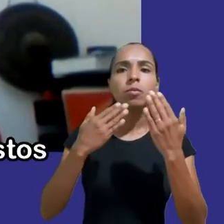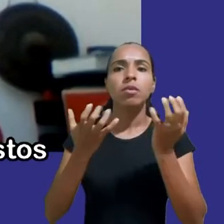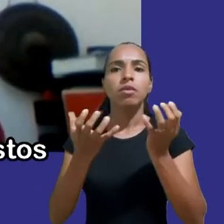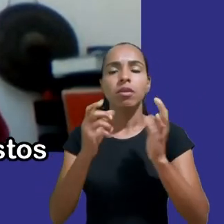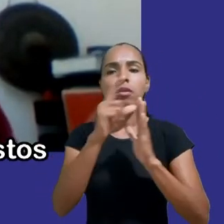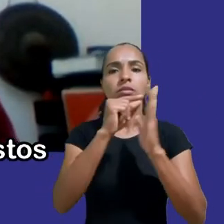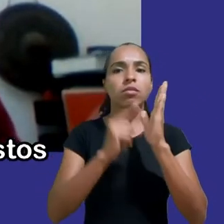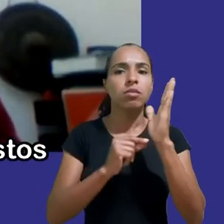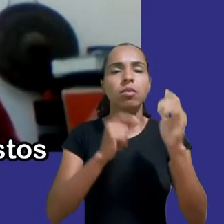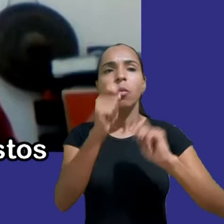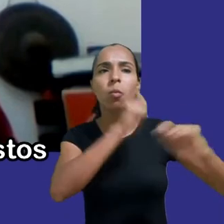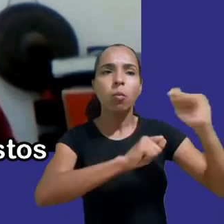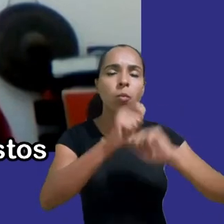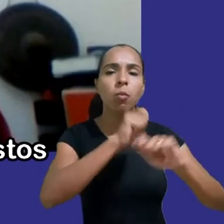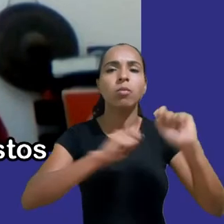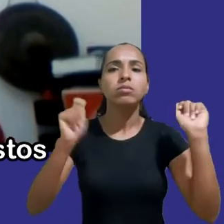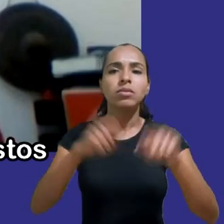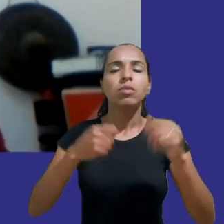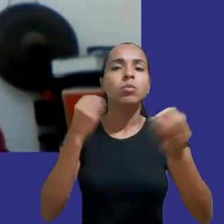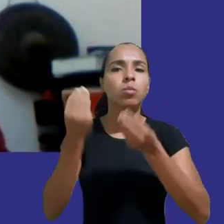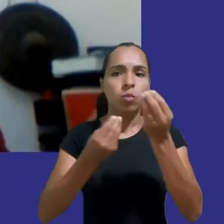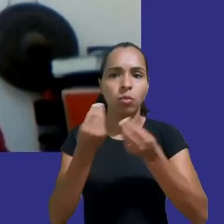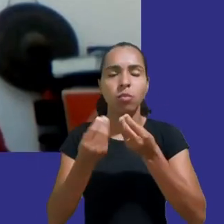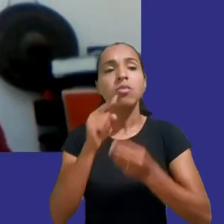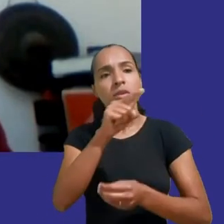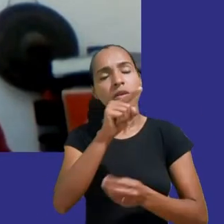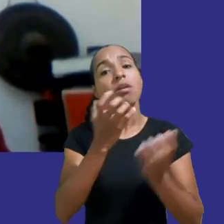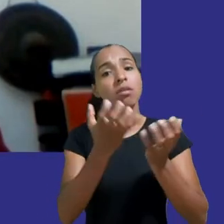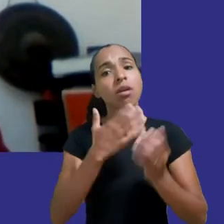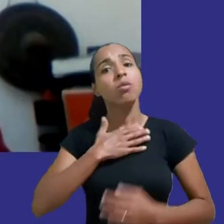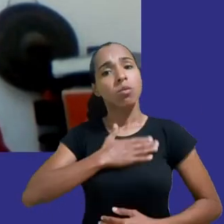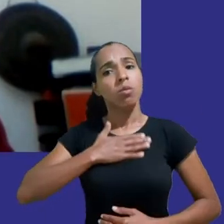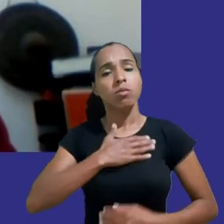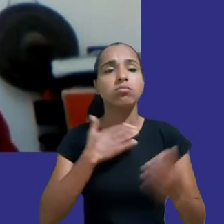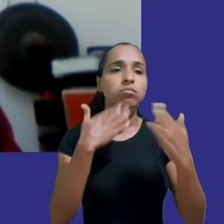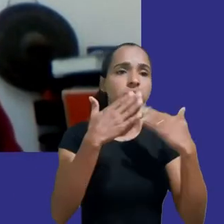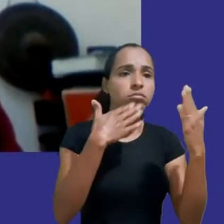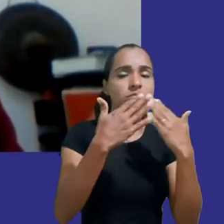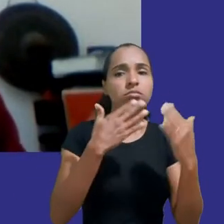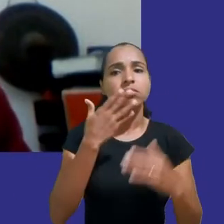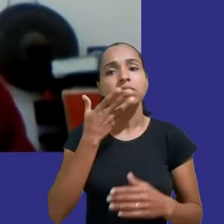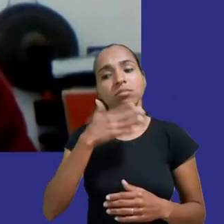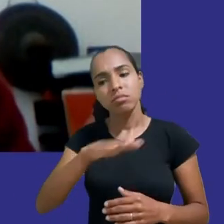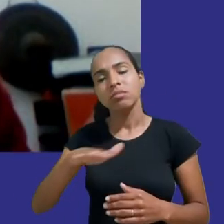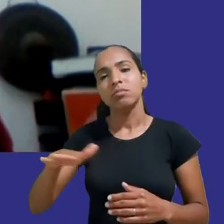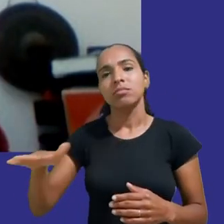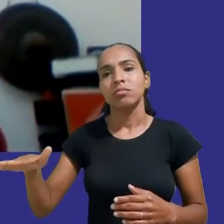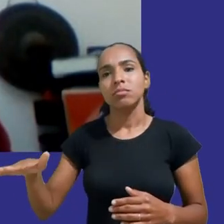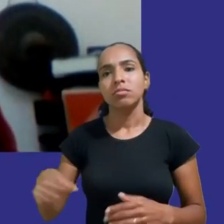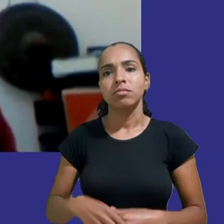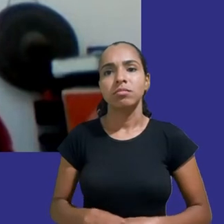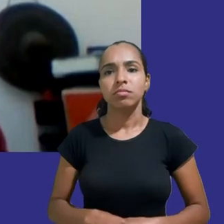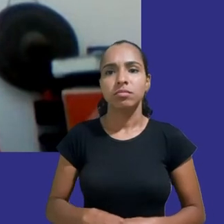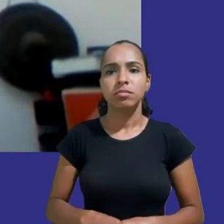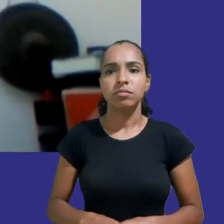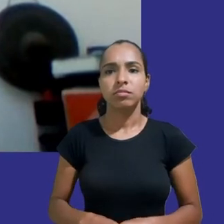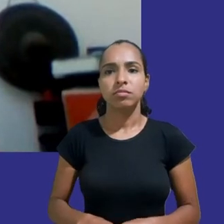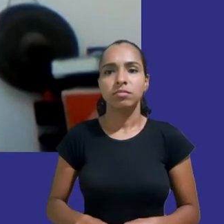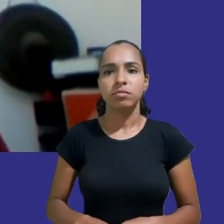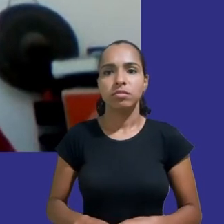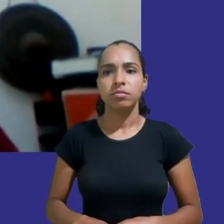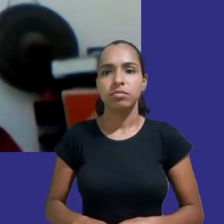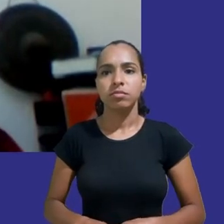comfortable to have those conversations when they're talking about children rather than when they're talking about themselves and